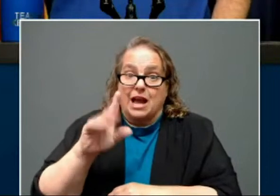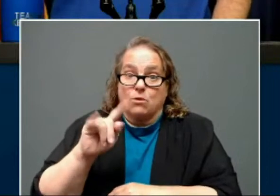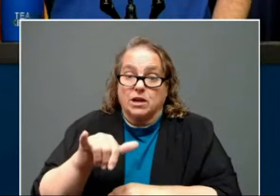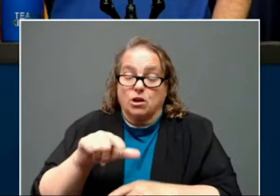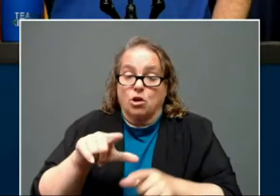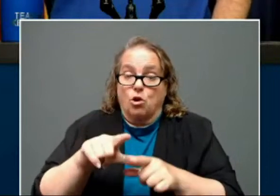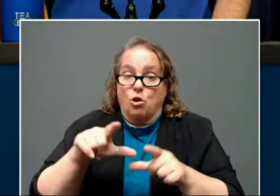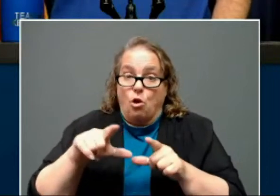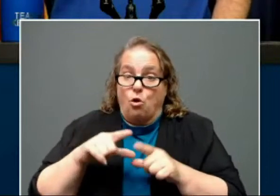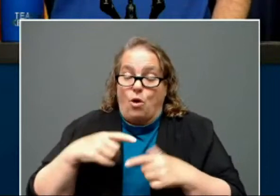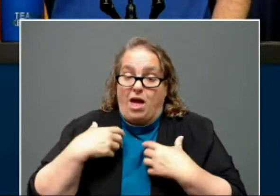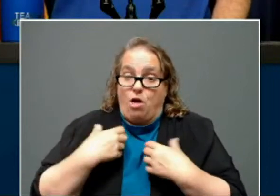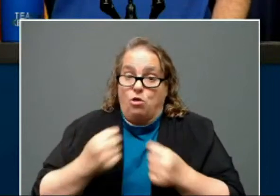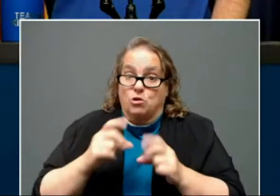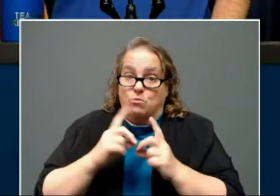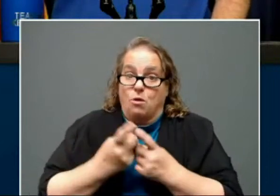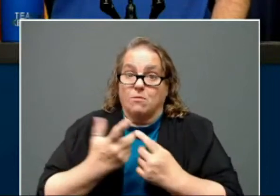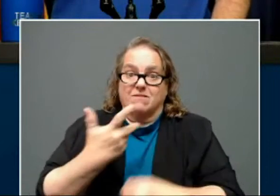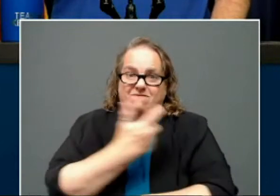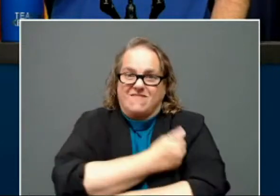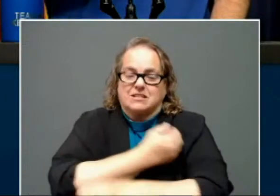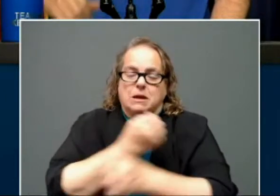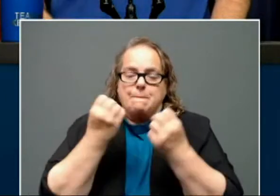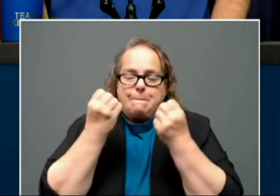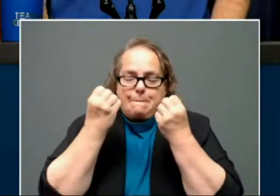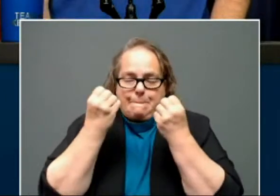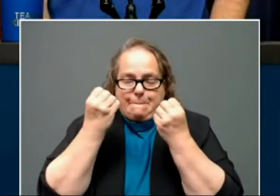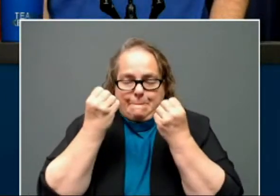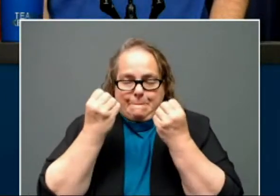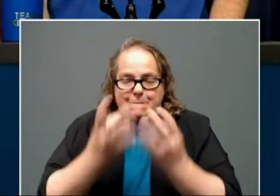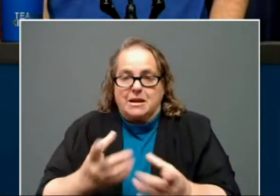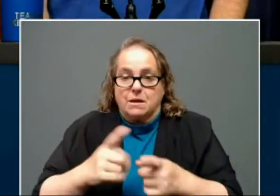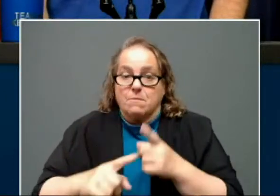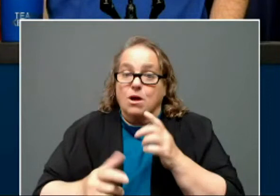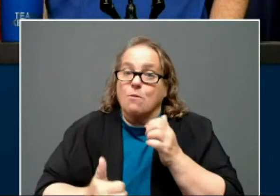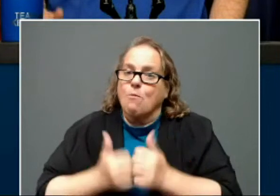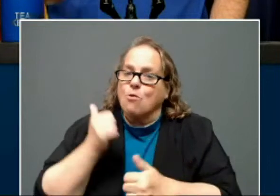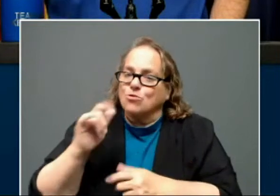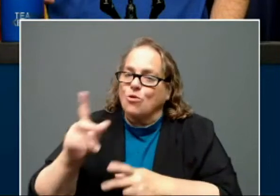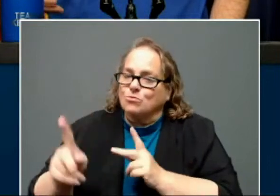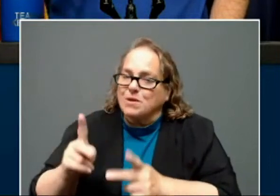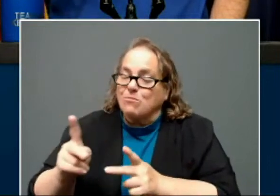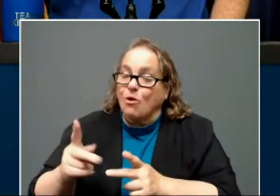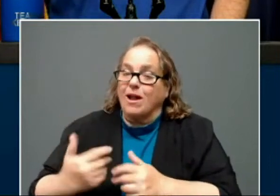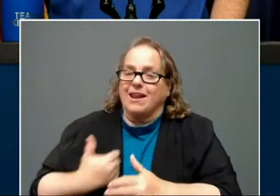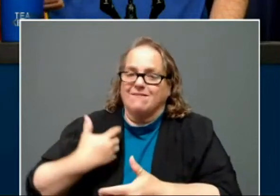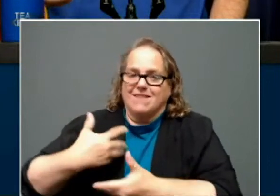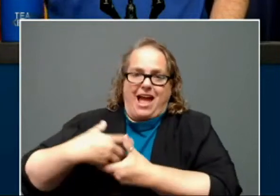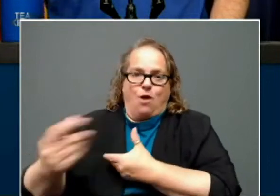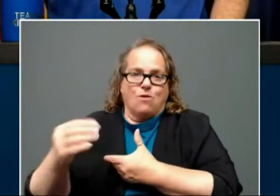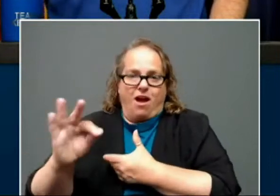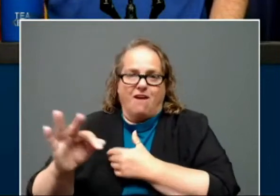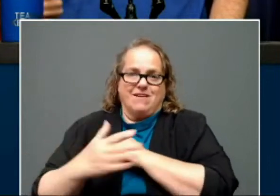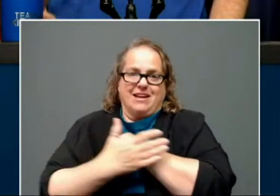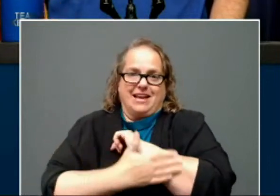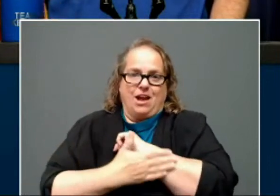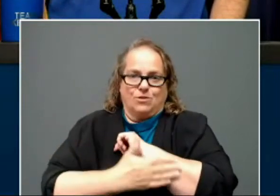people. It just turns out that most of those people are from outside of the county. But you know, if you see your